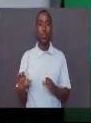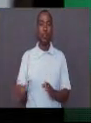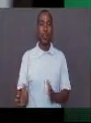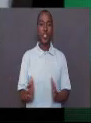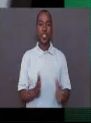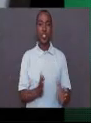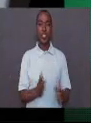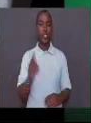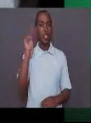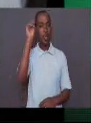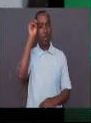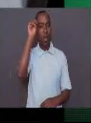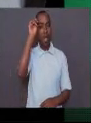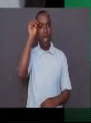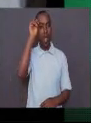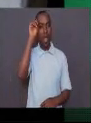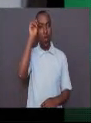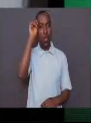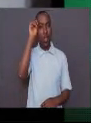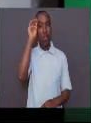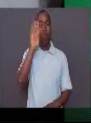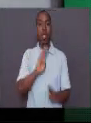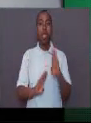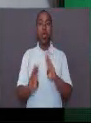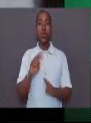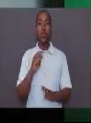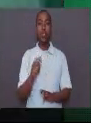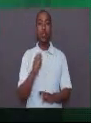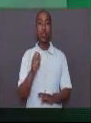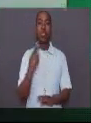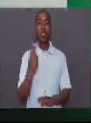very traditional uses of biotechnology.